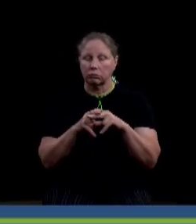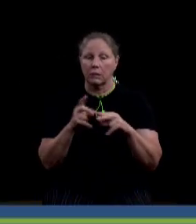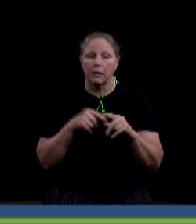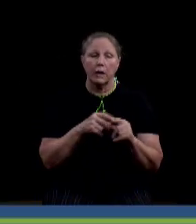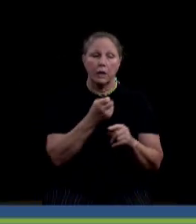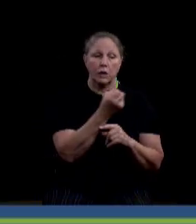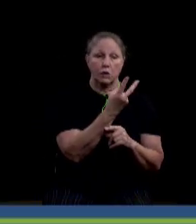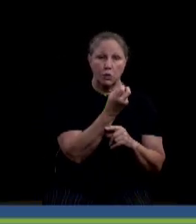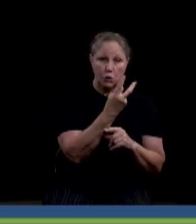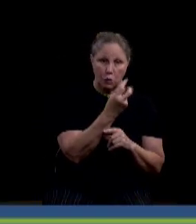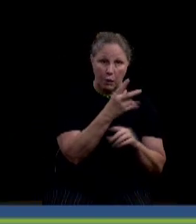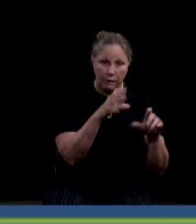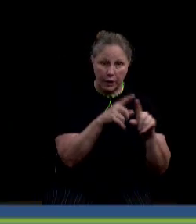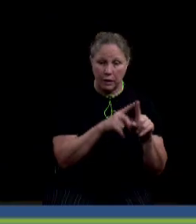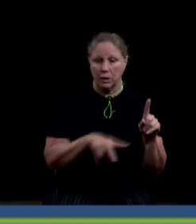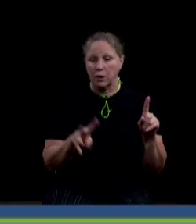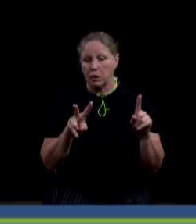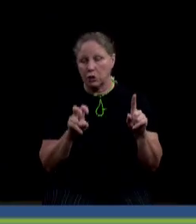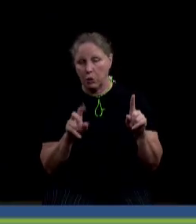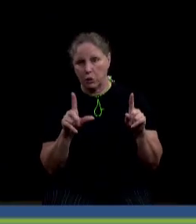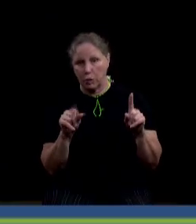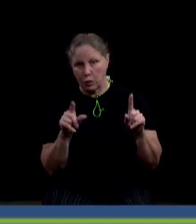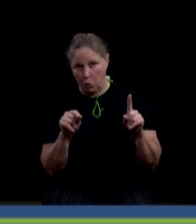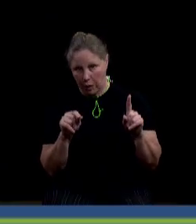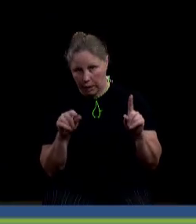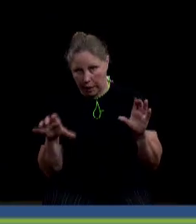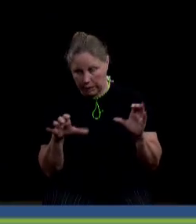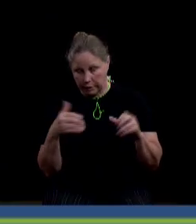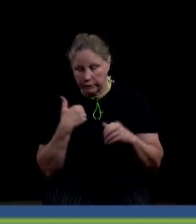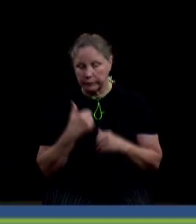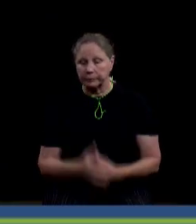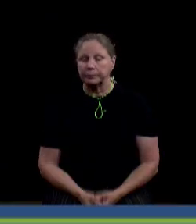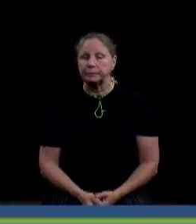active cases. Slide 3.